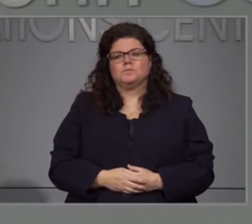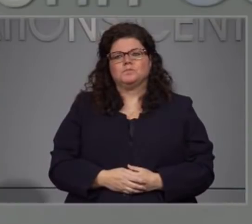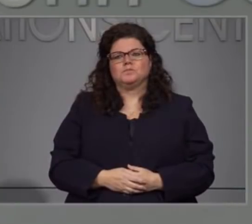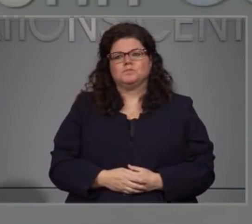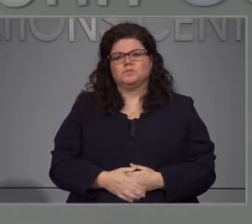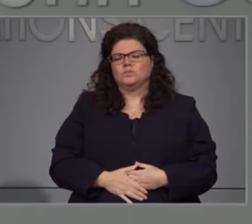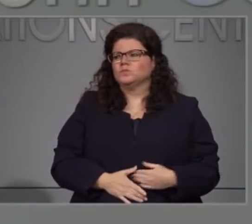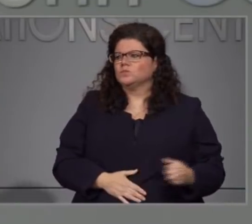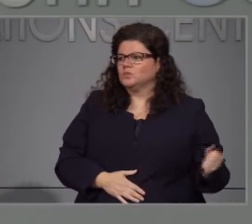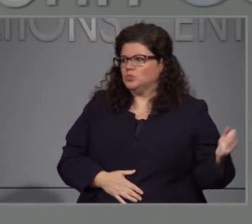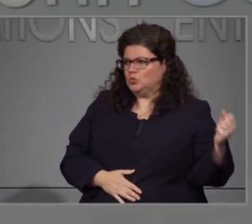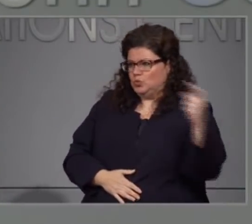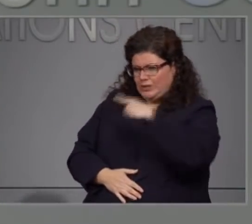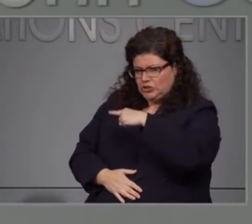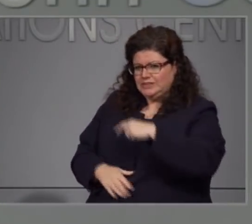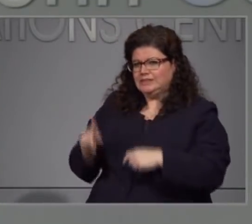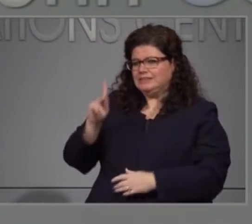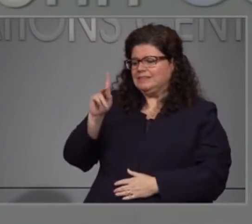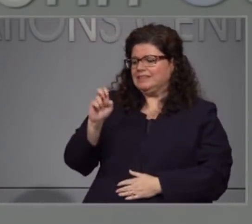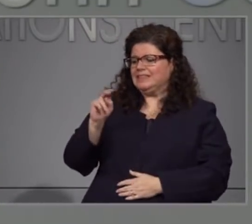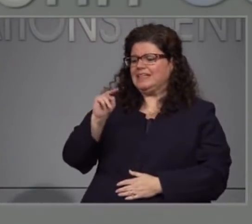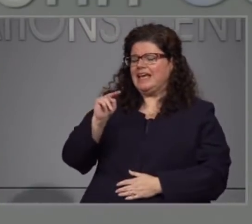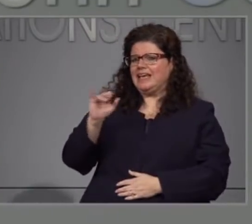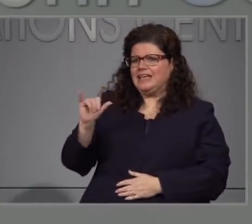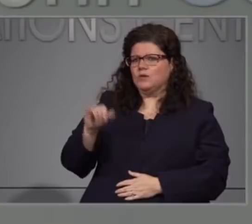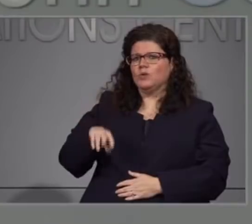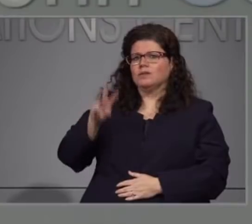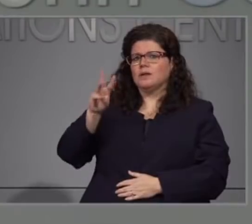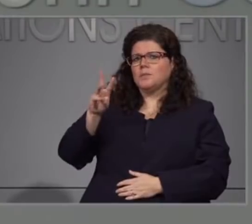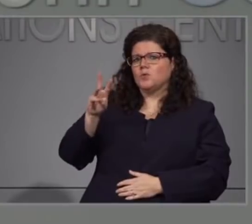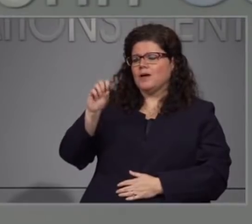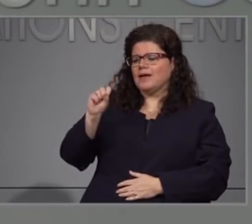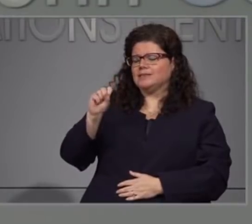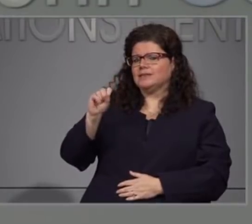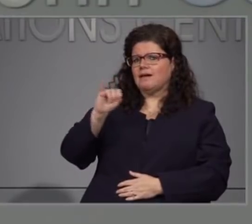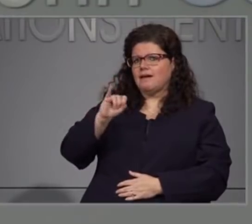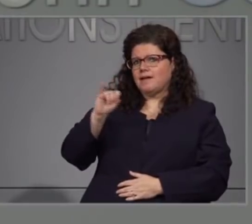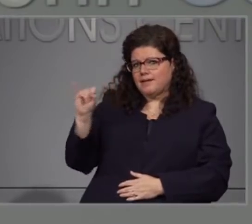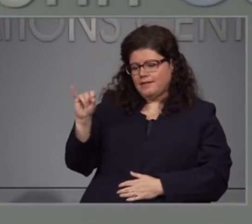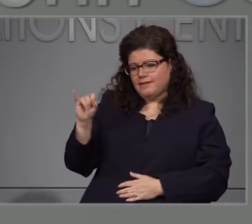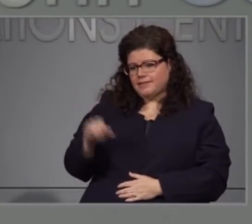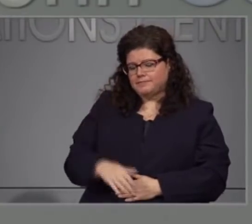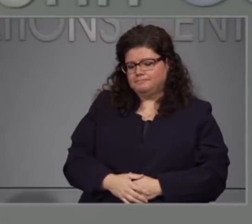Our first question will be from Kenny Beck with WXII.